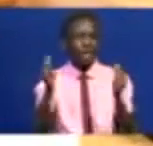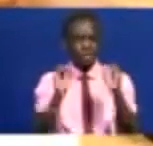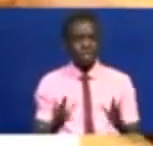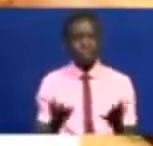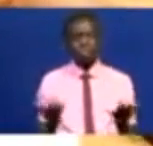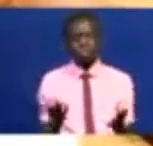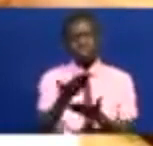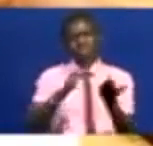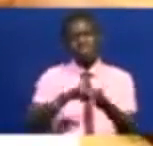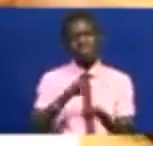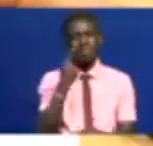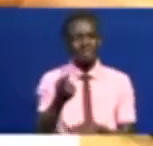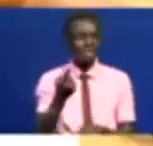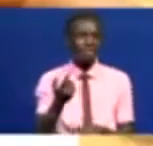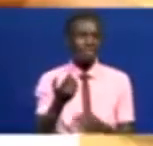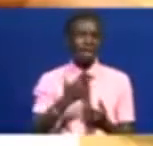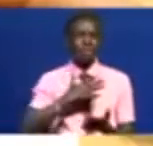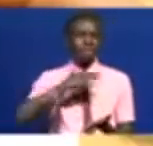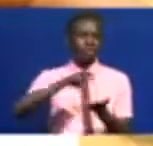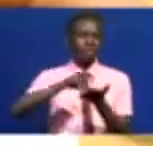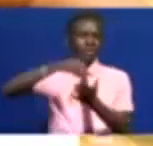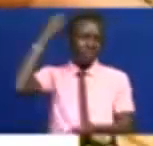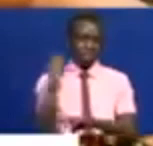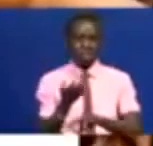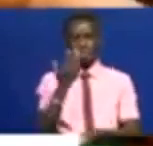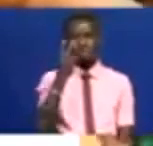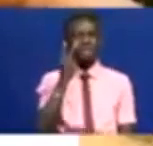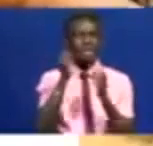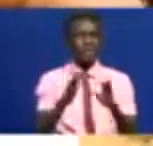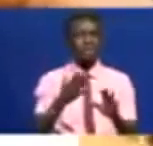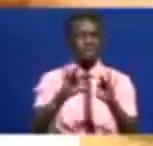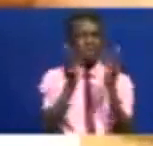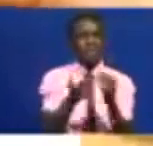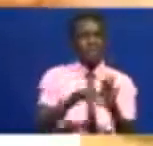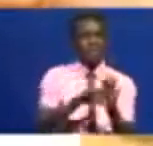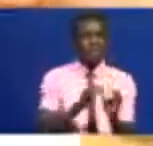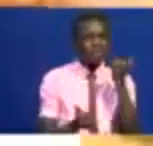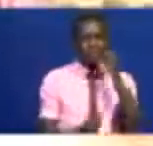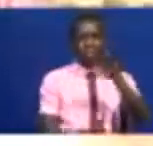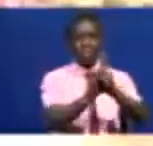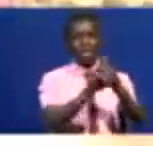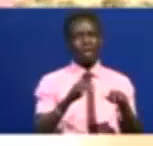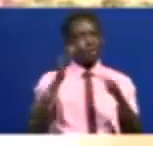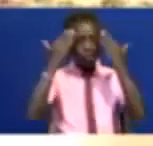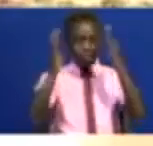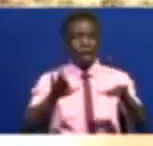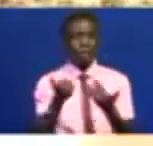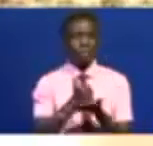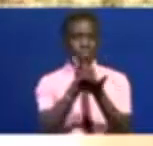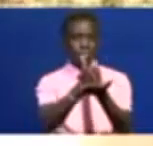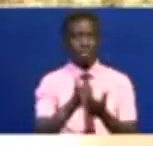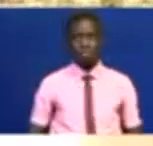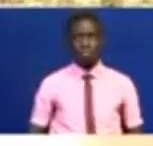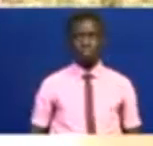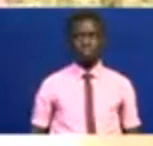unapata hali nyingine ngumu ukiwa pengine mwana family member wako ni mgonjwa na hujui utamsaidia vipi. Imekuwa ni msaada